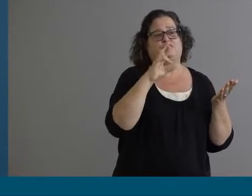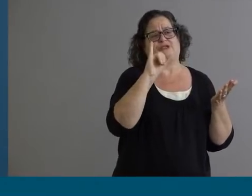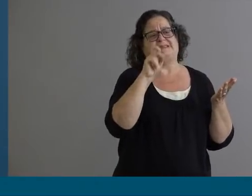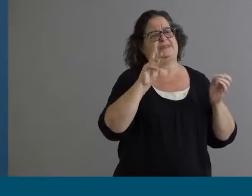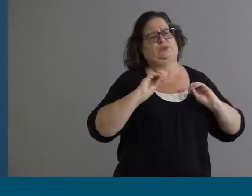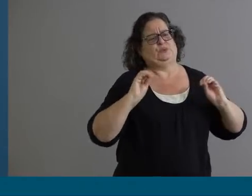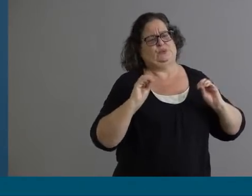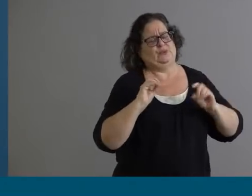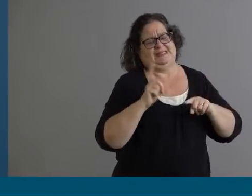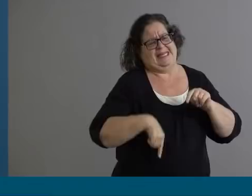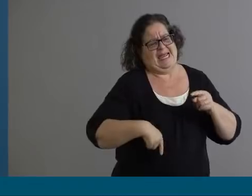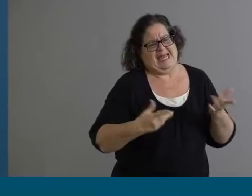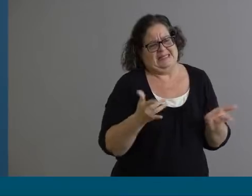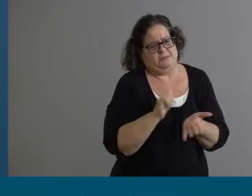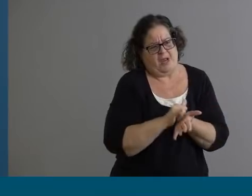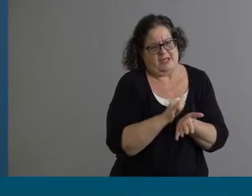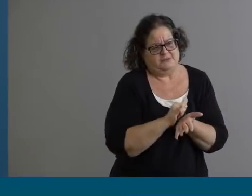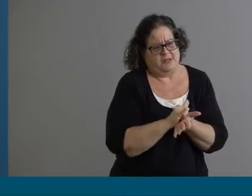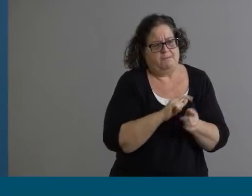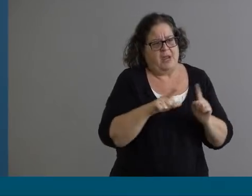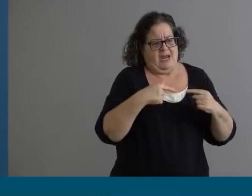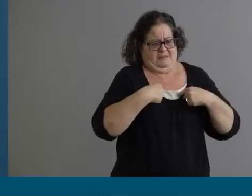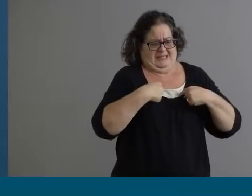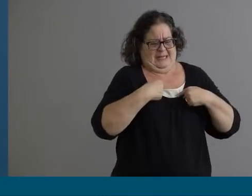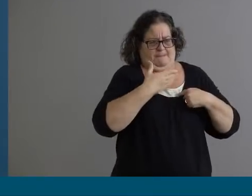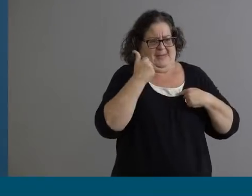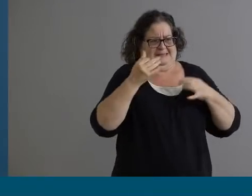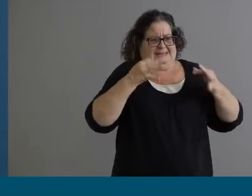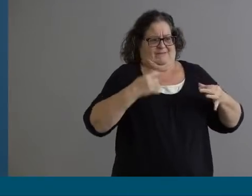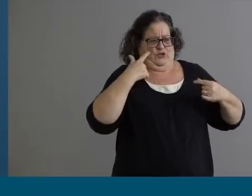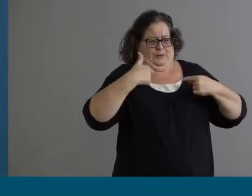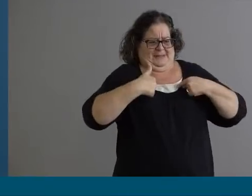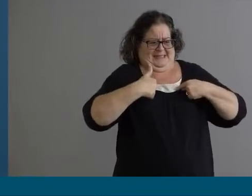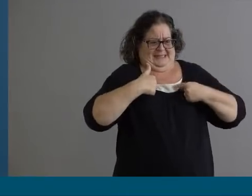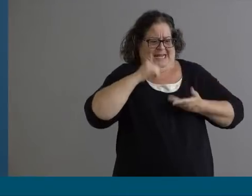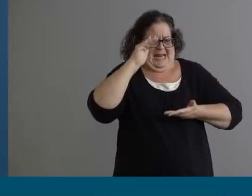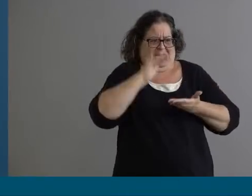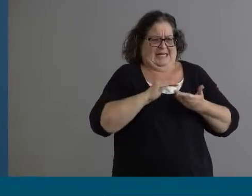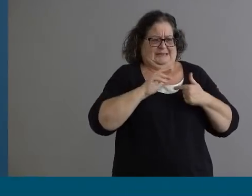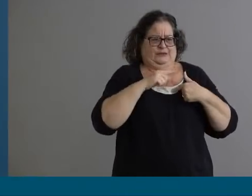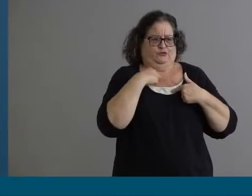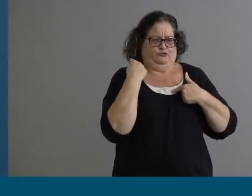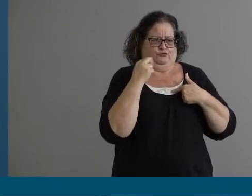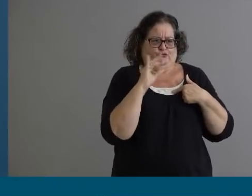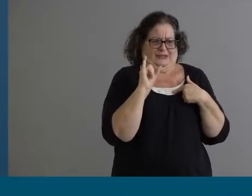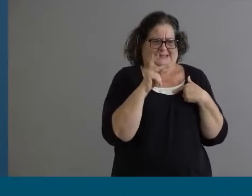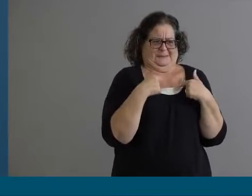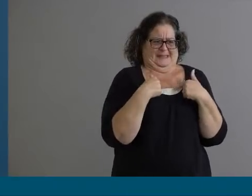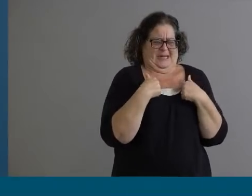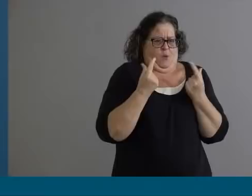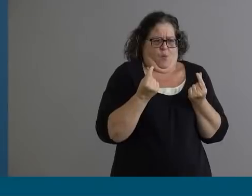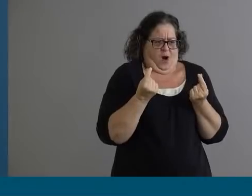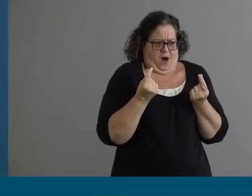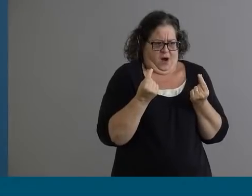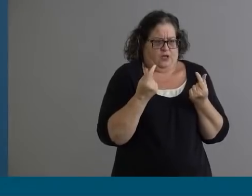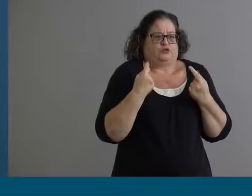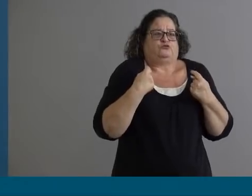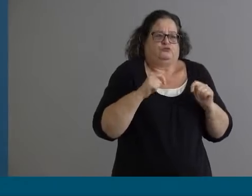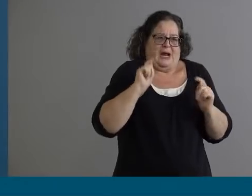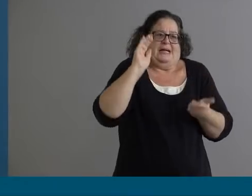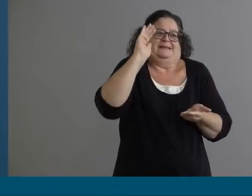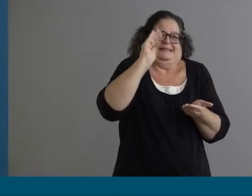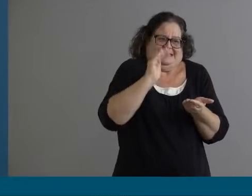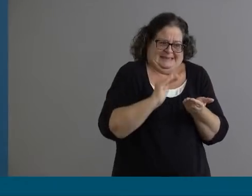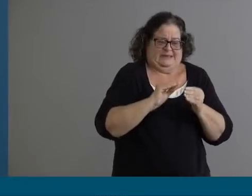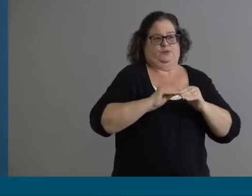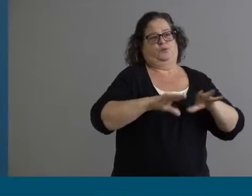reduce your risk of contracting this virus, to reduce your risk of spreading the virus, and especially